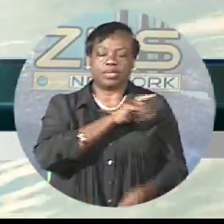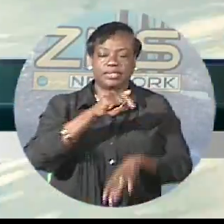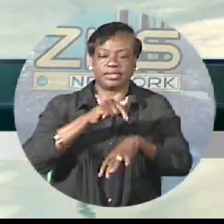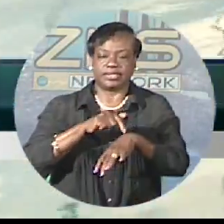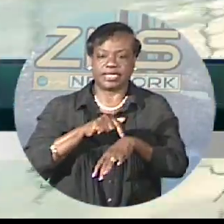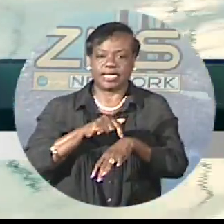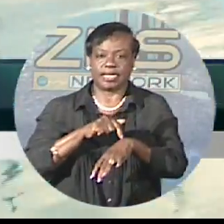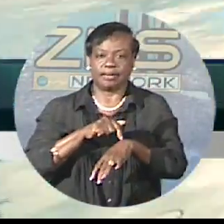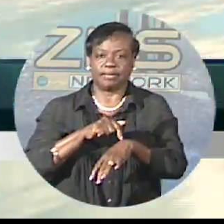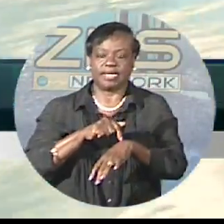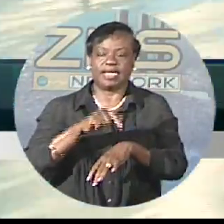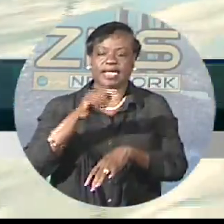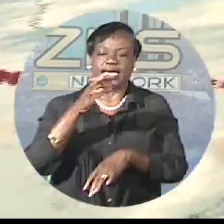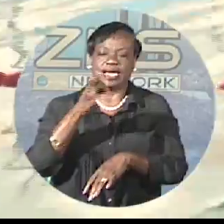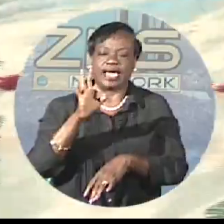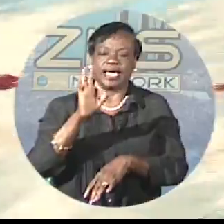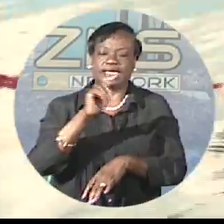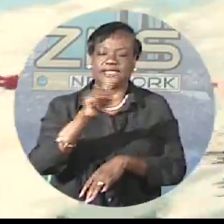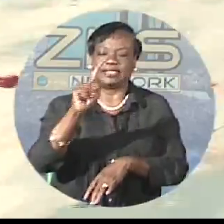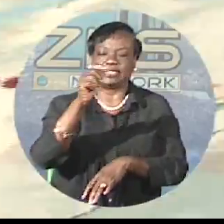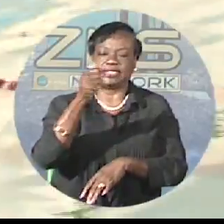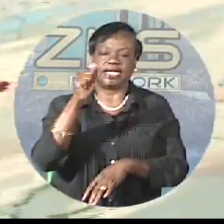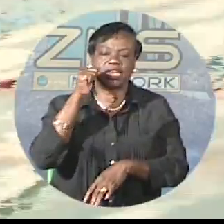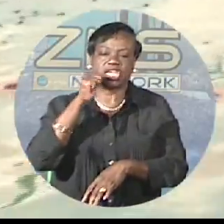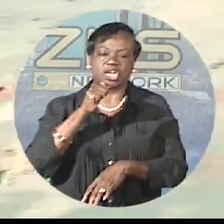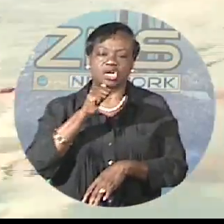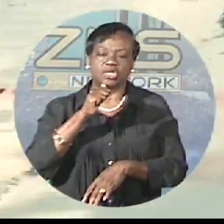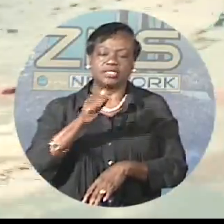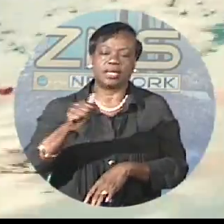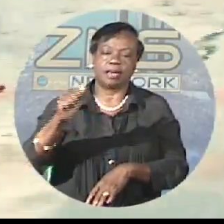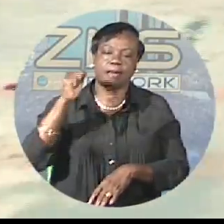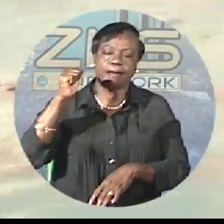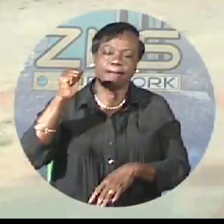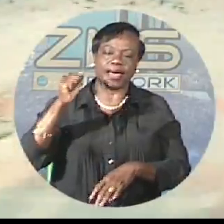time in the 9-10 girls backstroke,